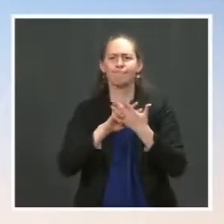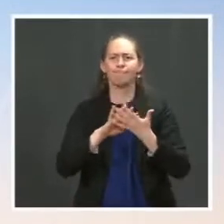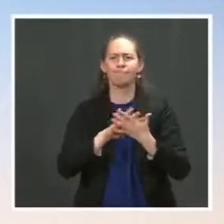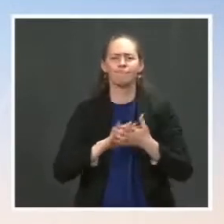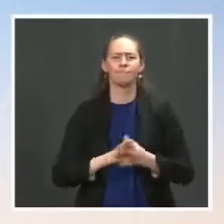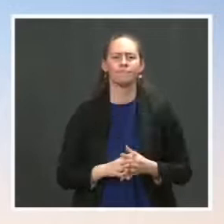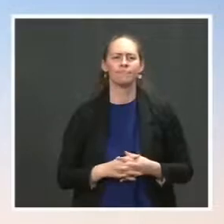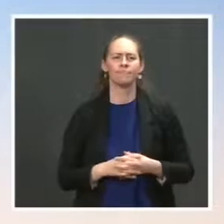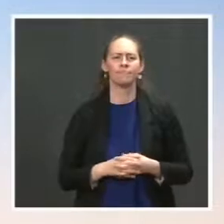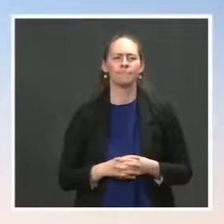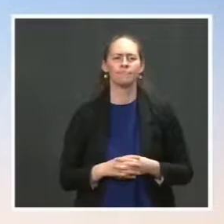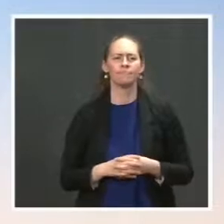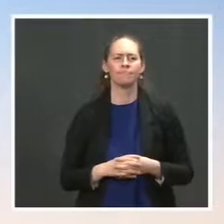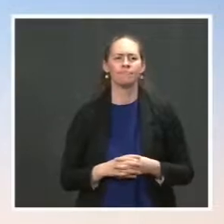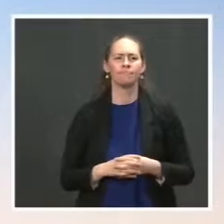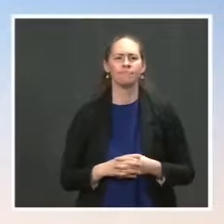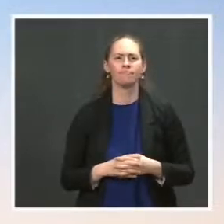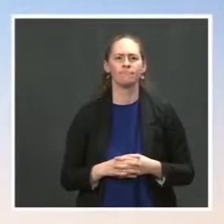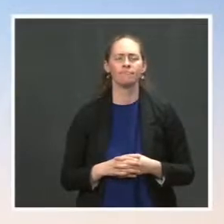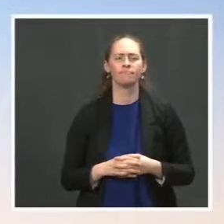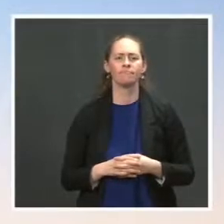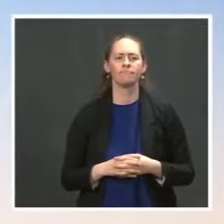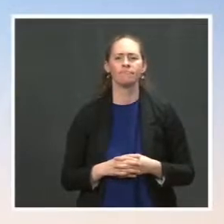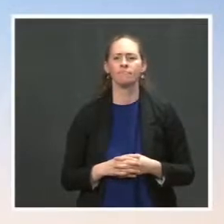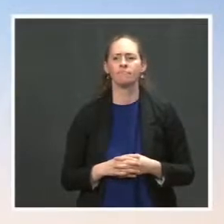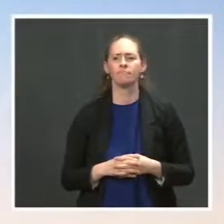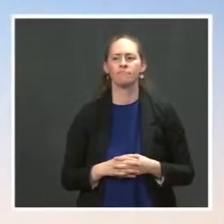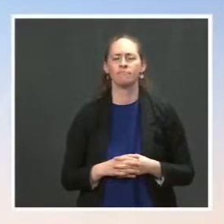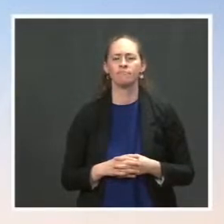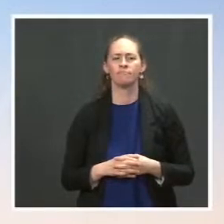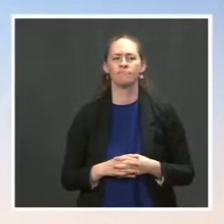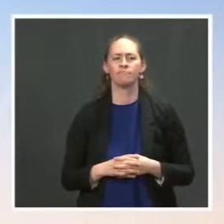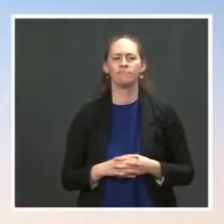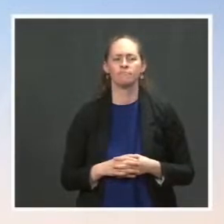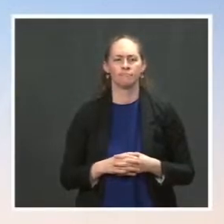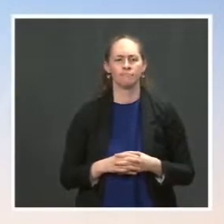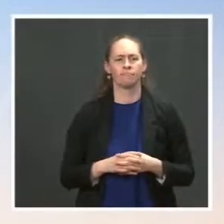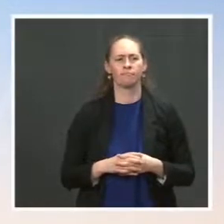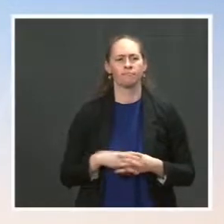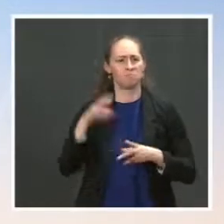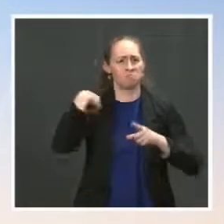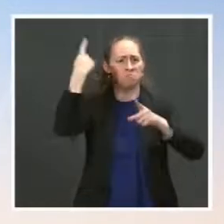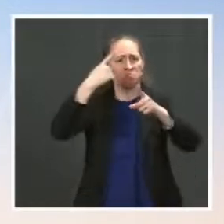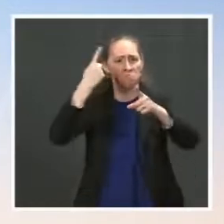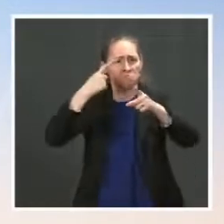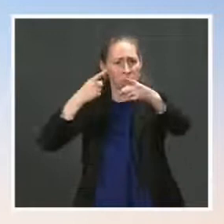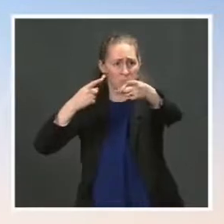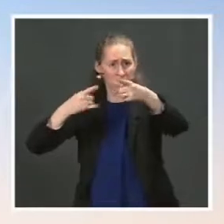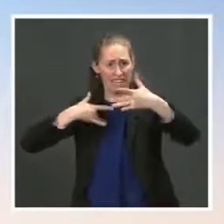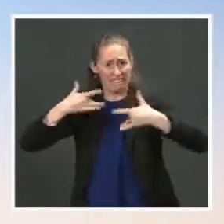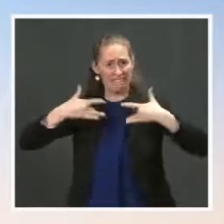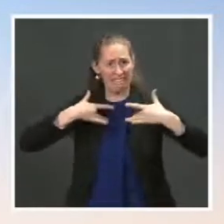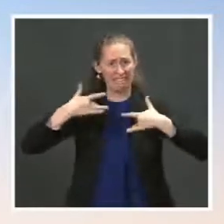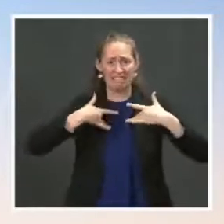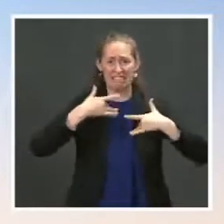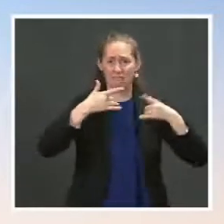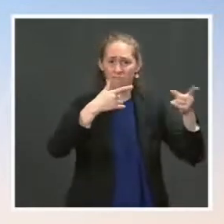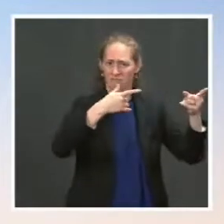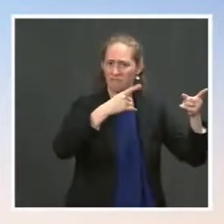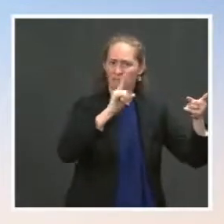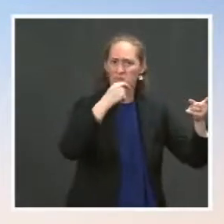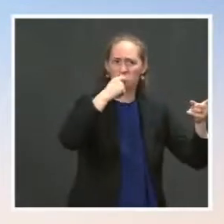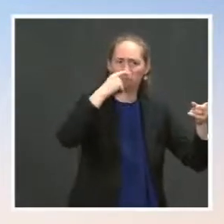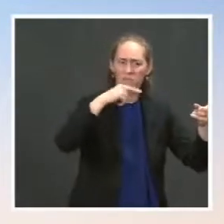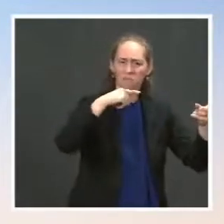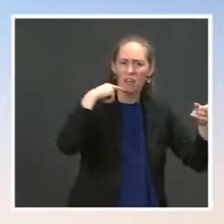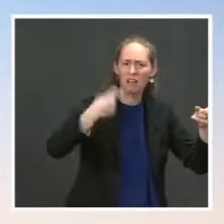doing yeah. this. But is there any concern that the new challenges from Russia are kind of piling up now? And